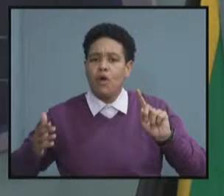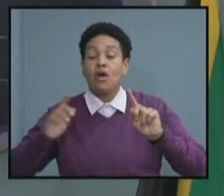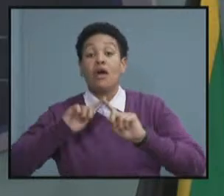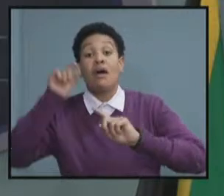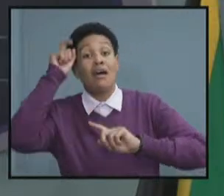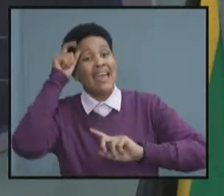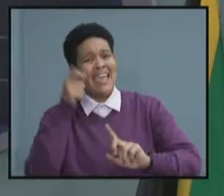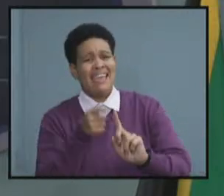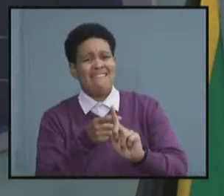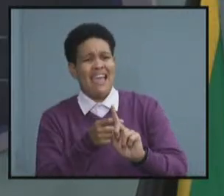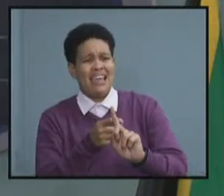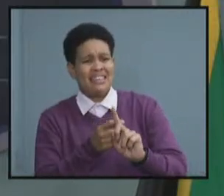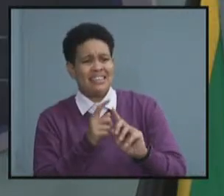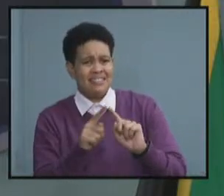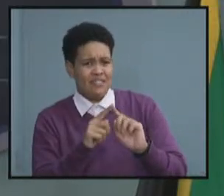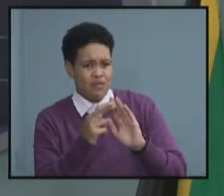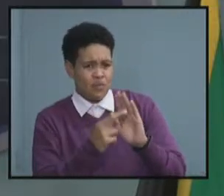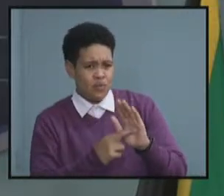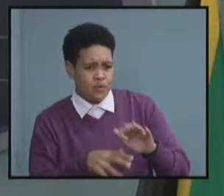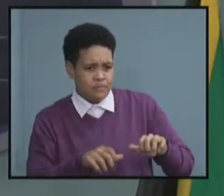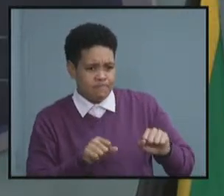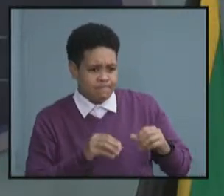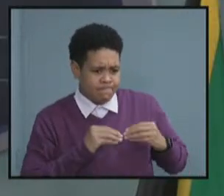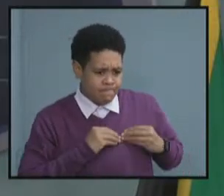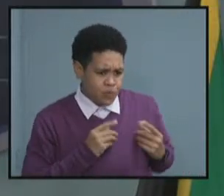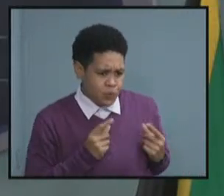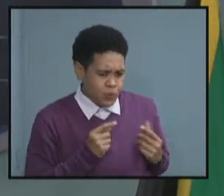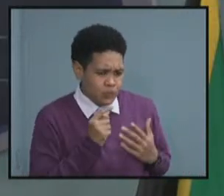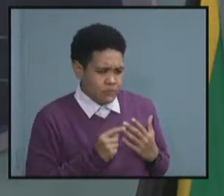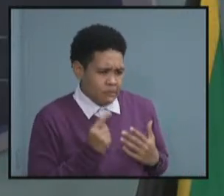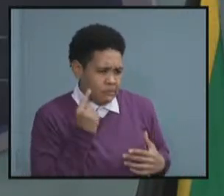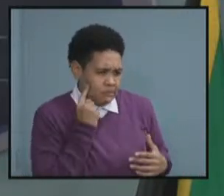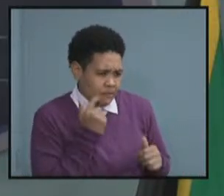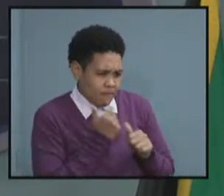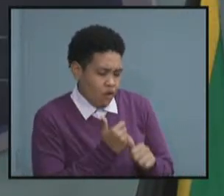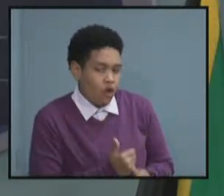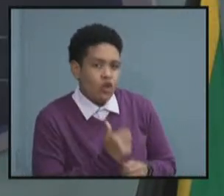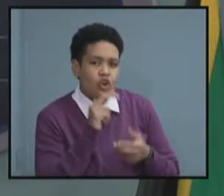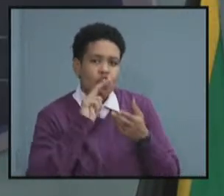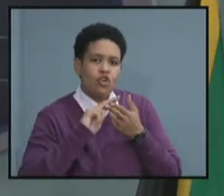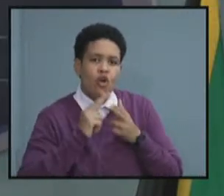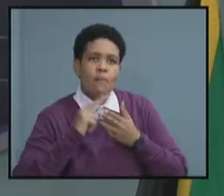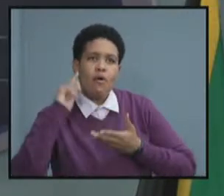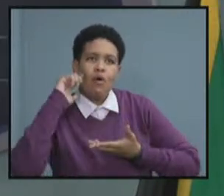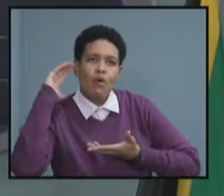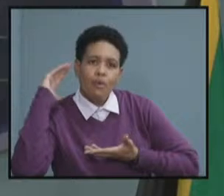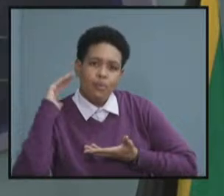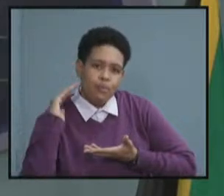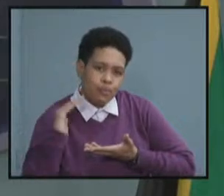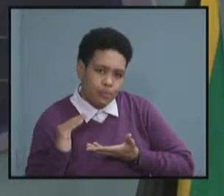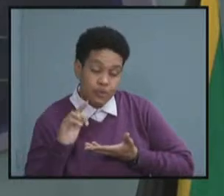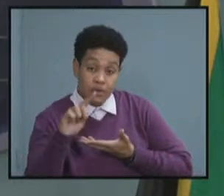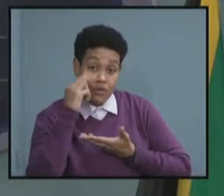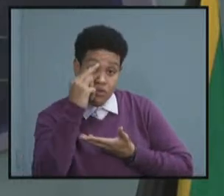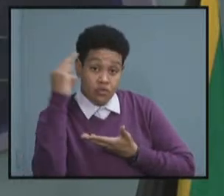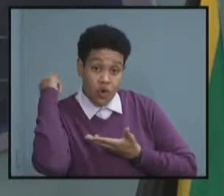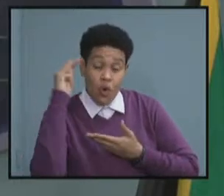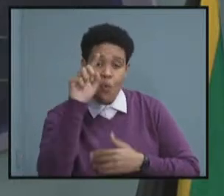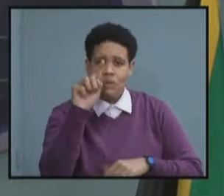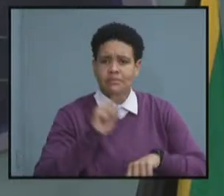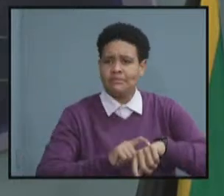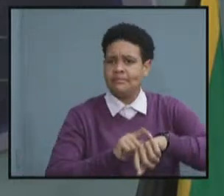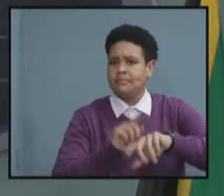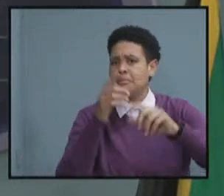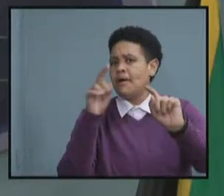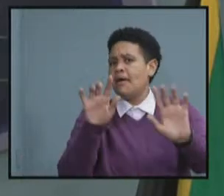of the measures employed, we are bringing down that rate. You will recall that at one point we